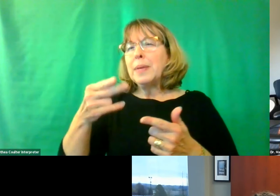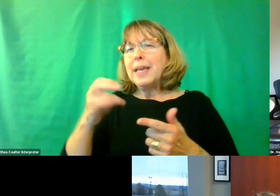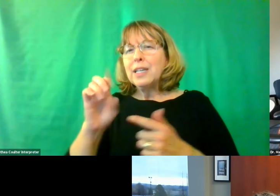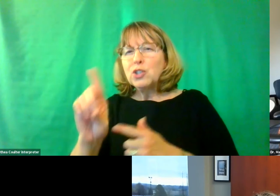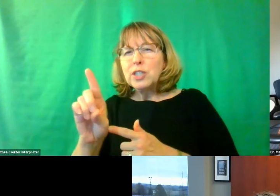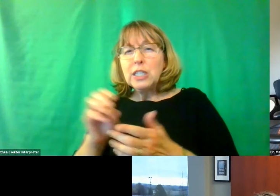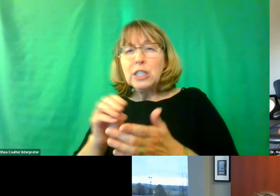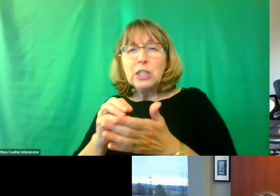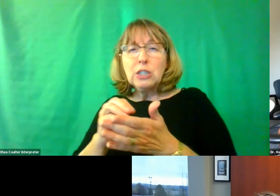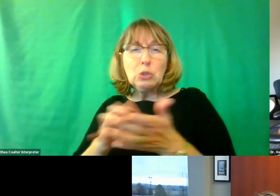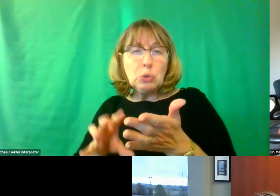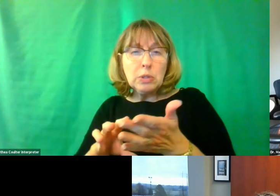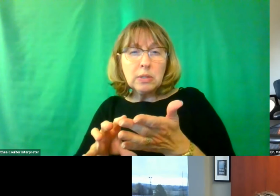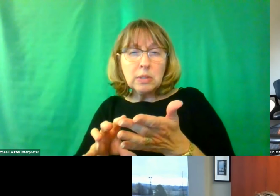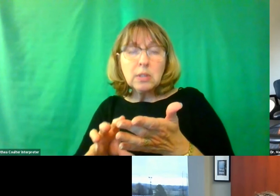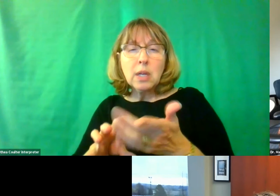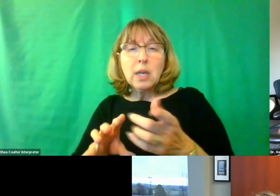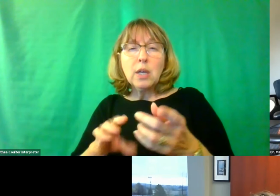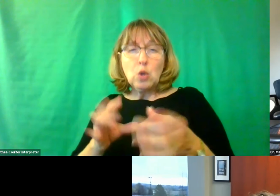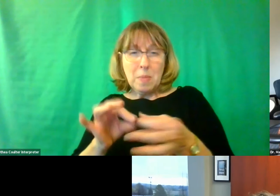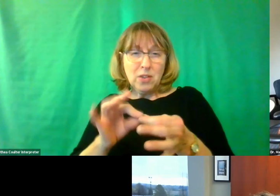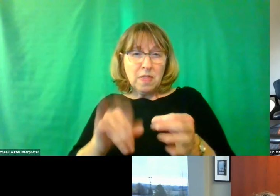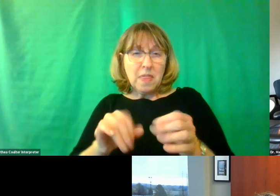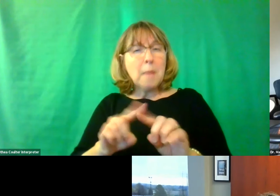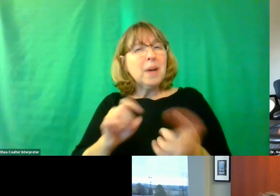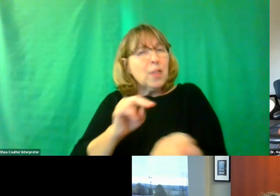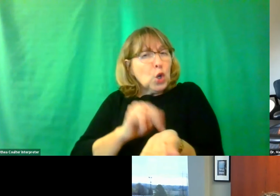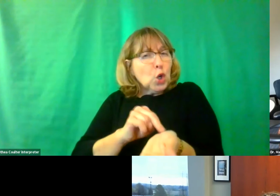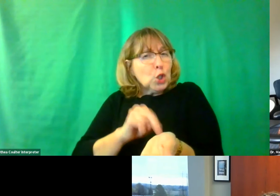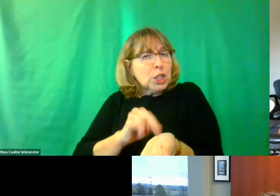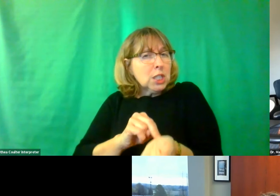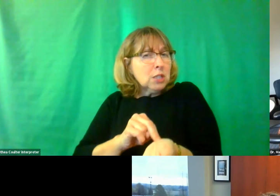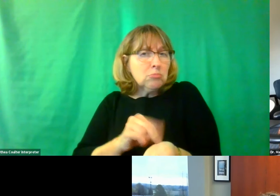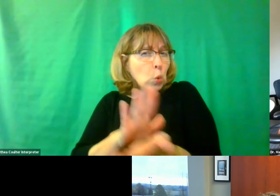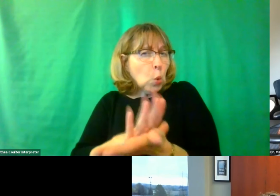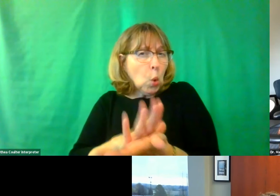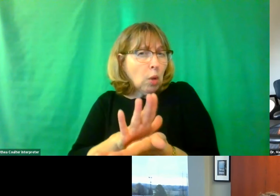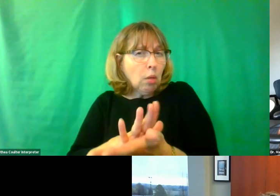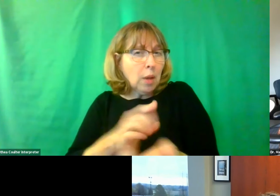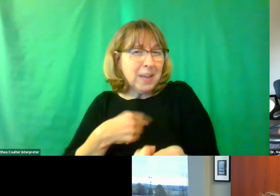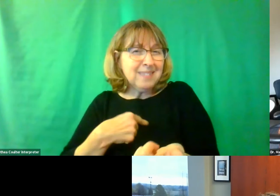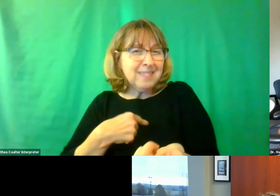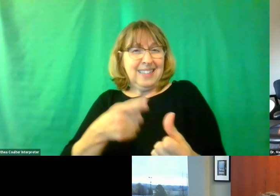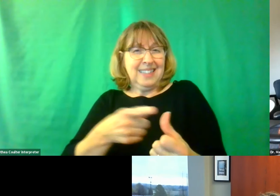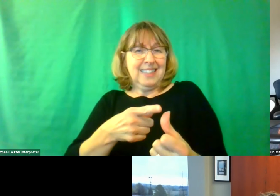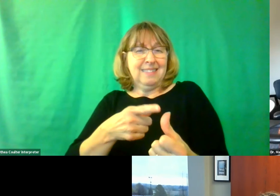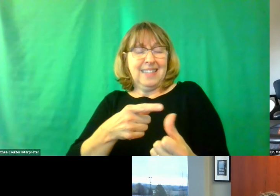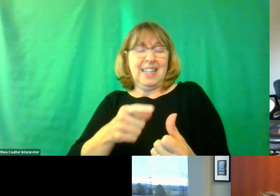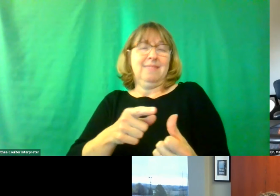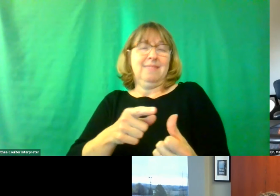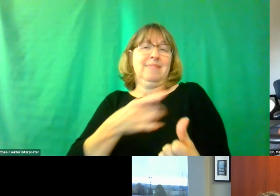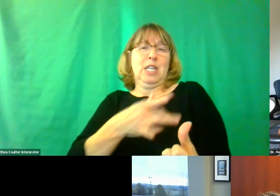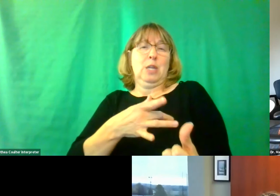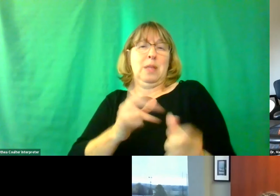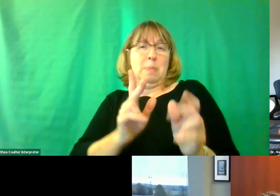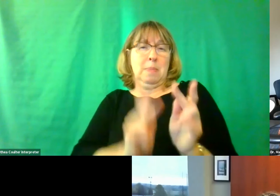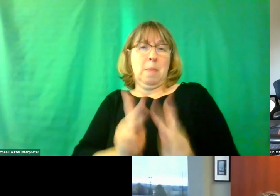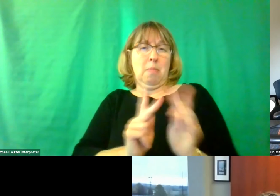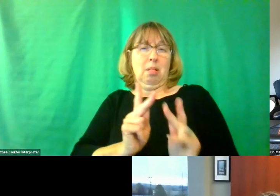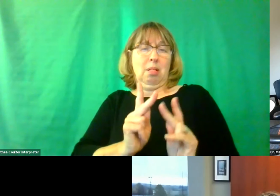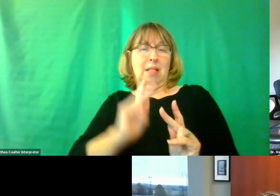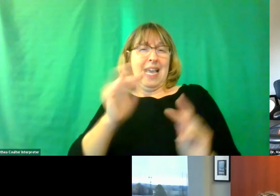of Nursing too, since a lot of times they're the frontline workers interacting with the patients? So we have